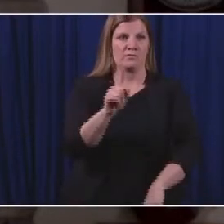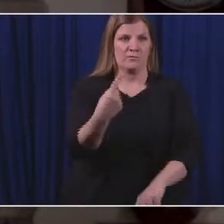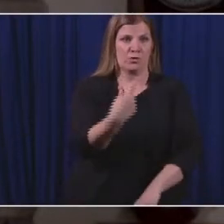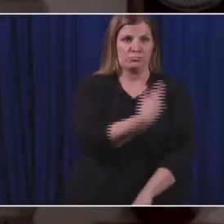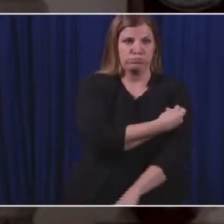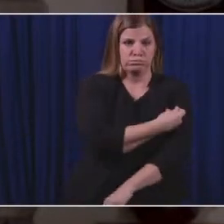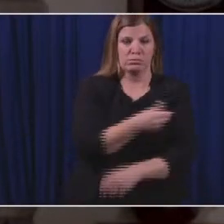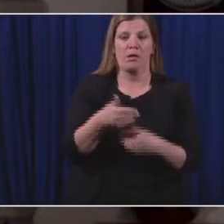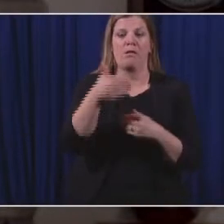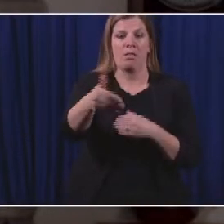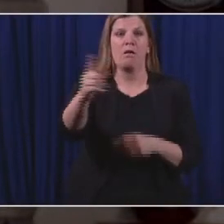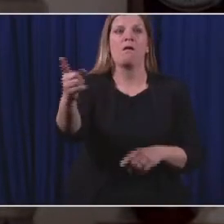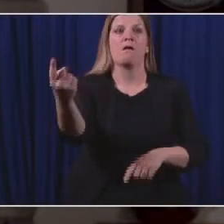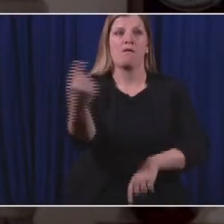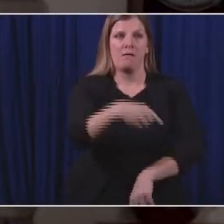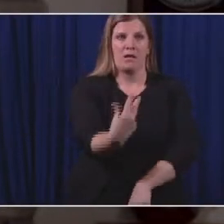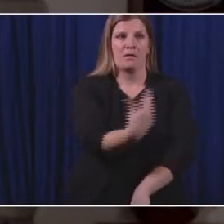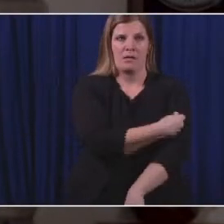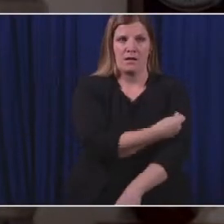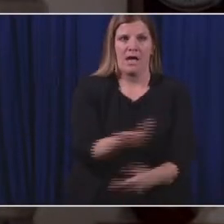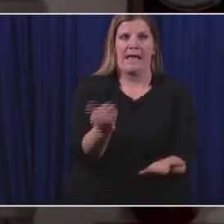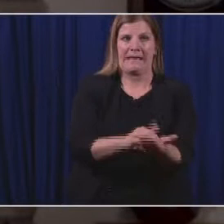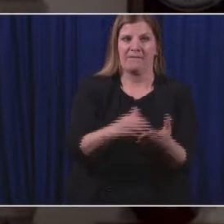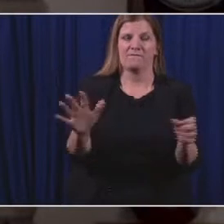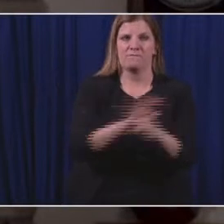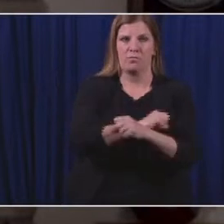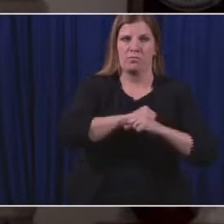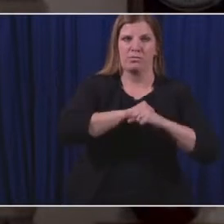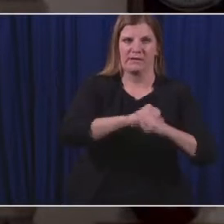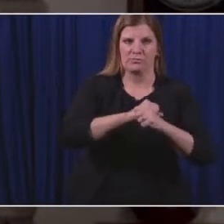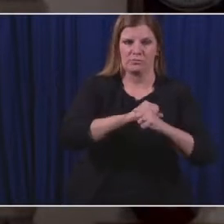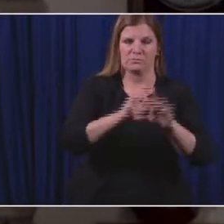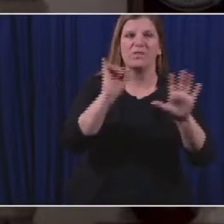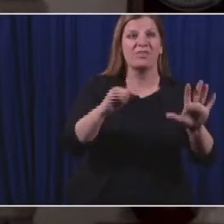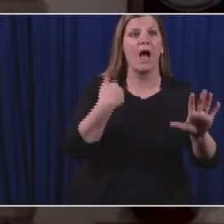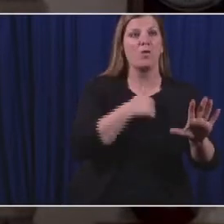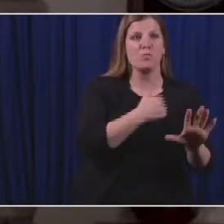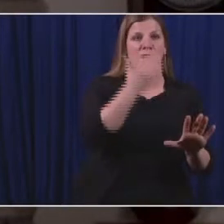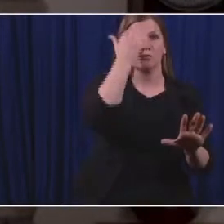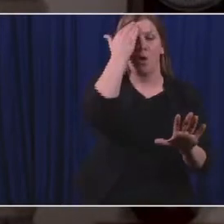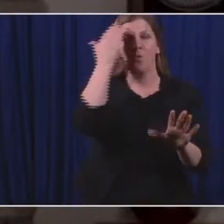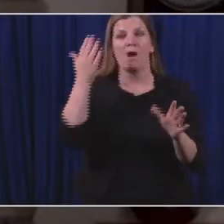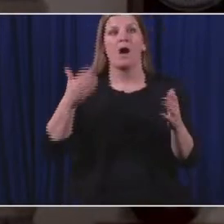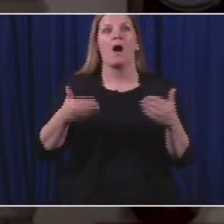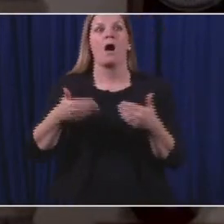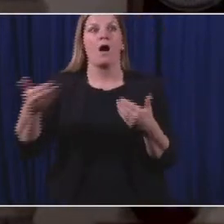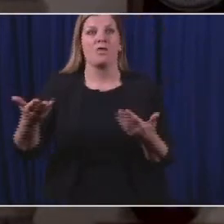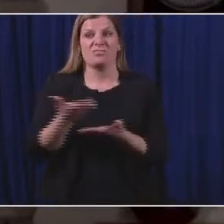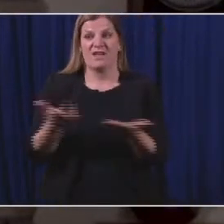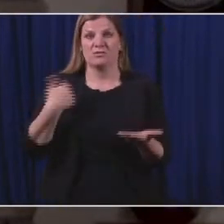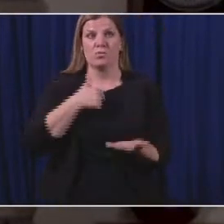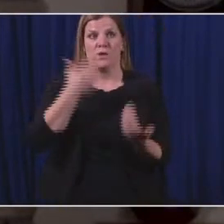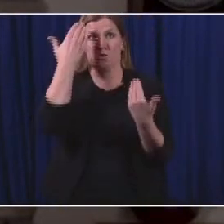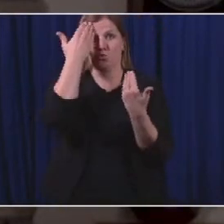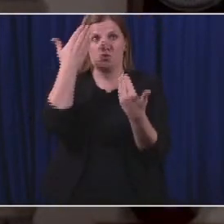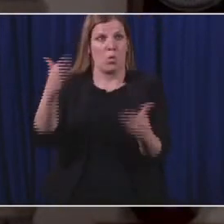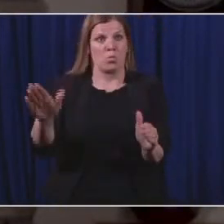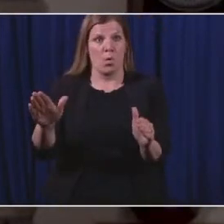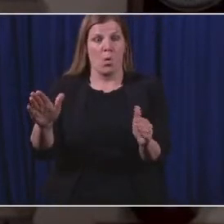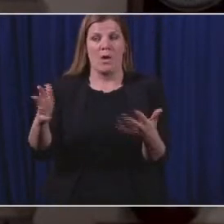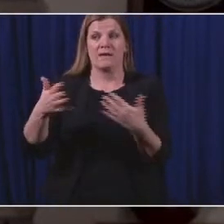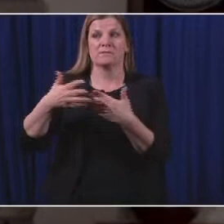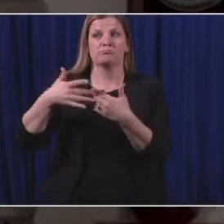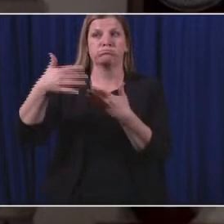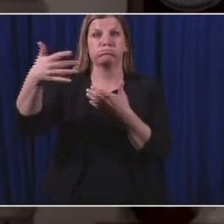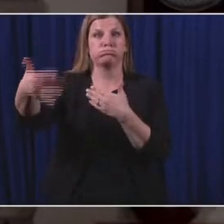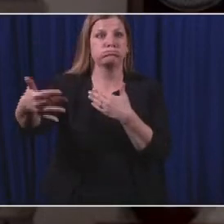we don't know. We don't know in the months ahead how fast this is going to come to Ohio. And one of the reasons we don't know is we don't know if it's